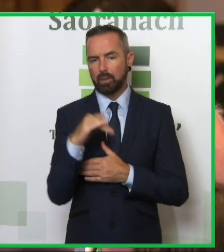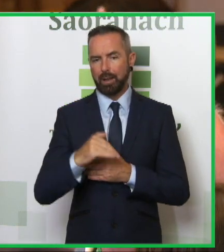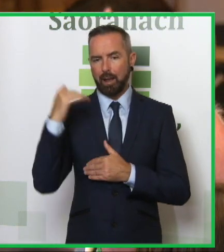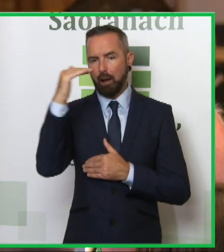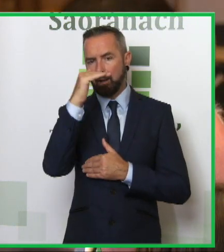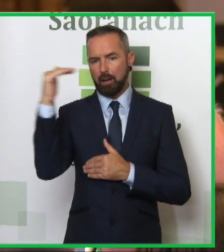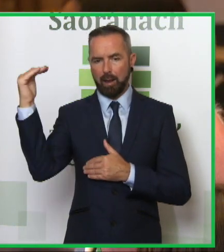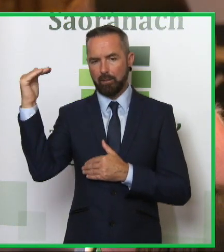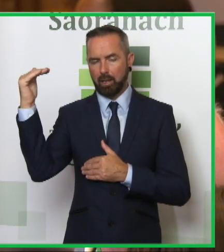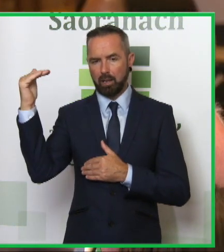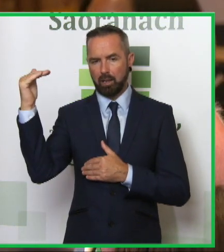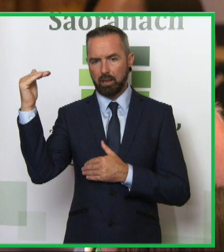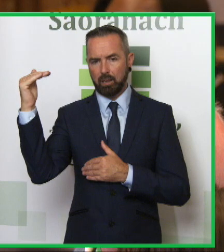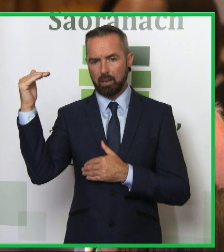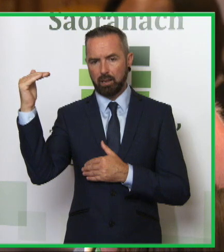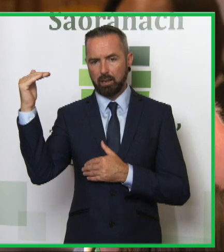high-level